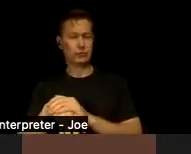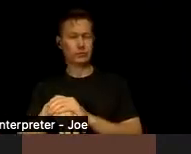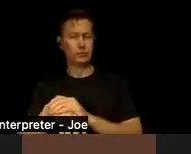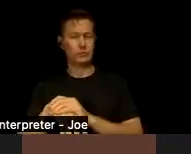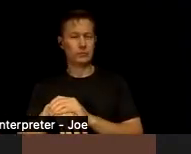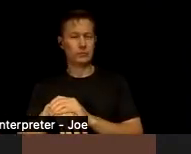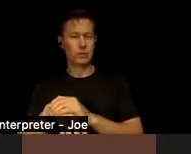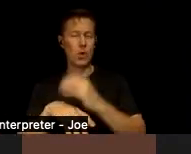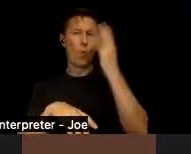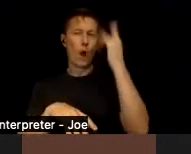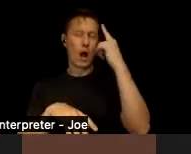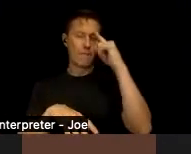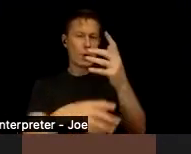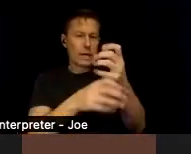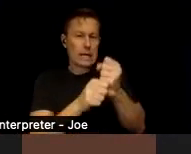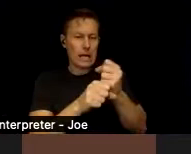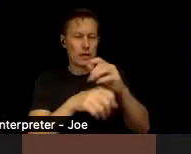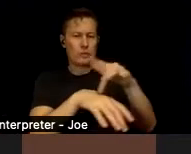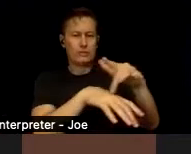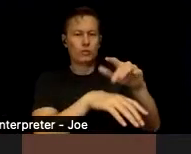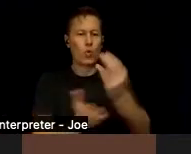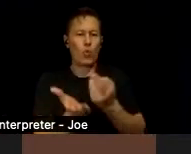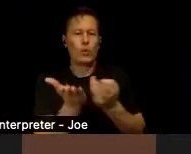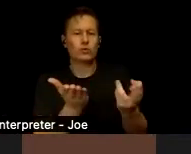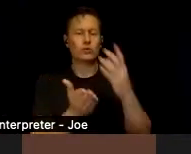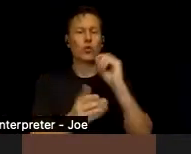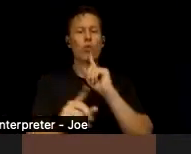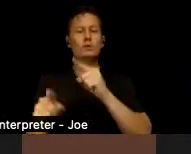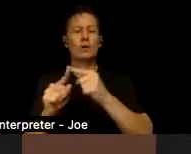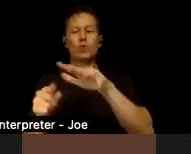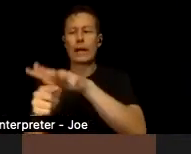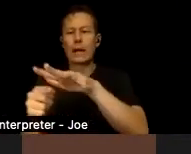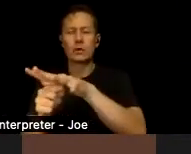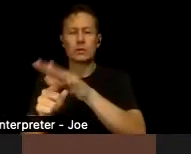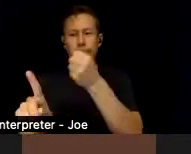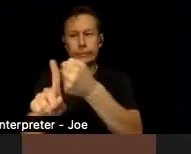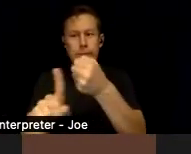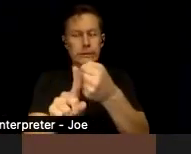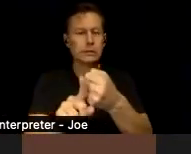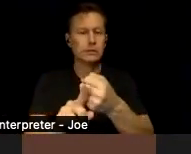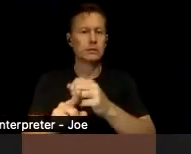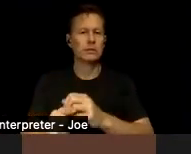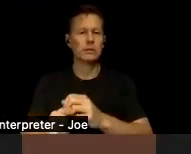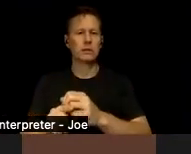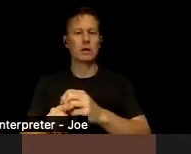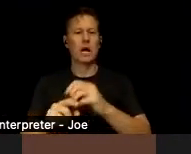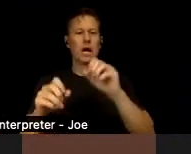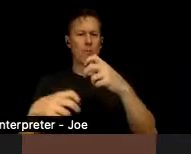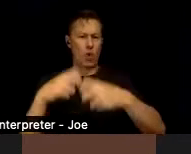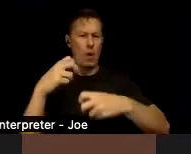obtaining resources or responding to areas that were affected was proving to be a little bit